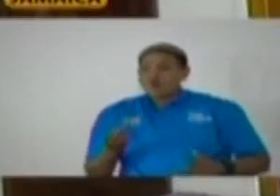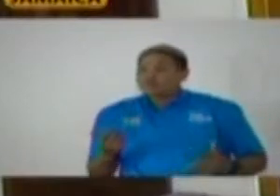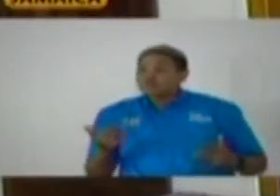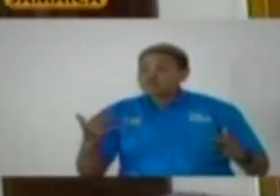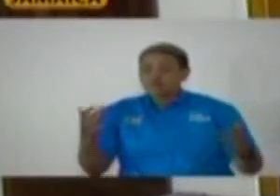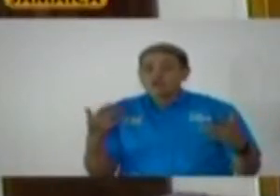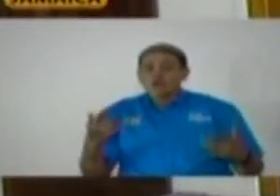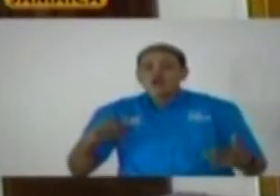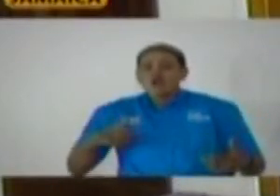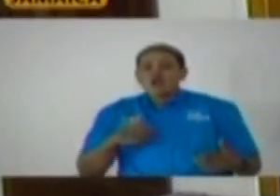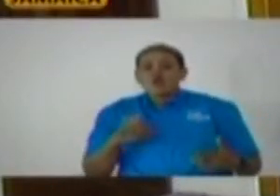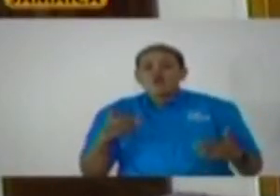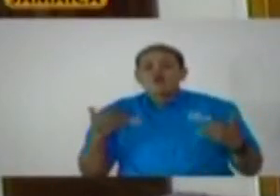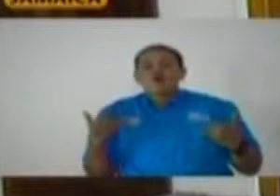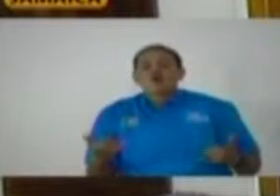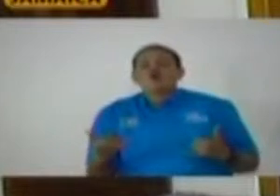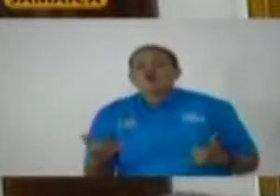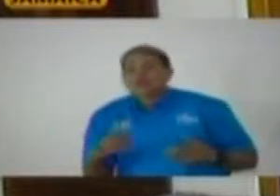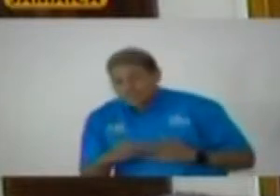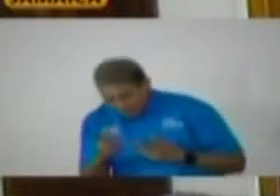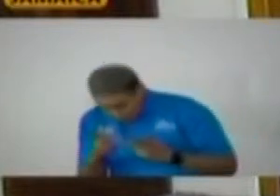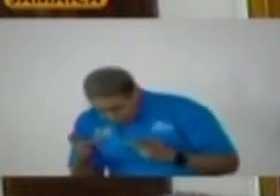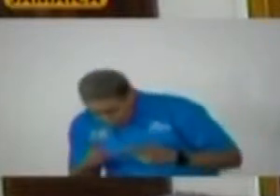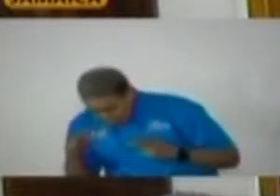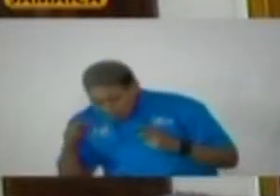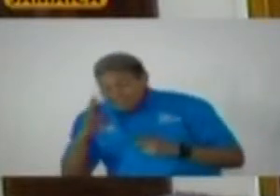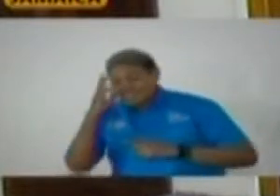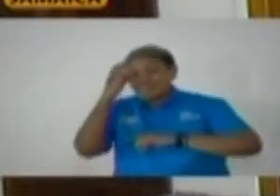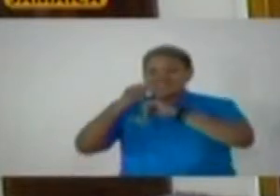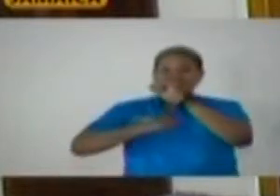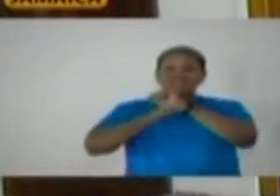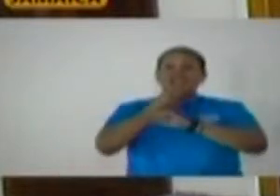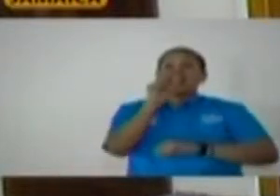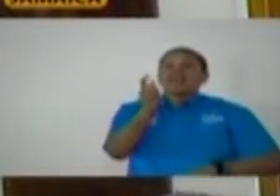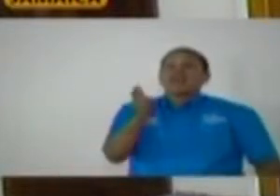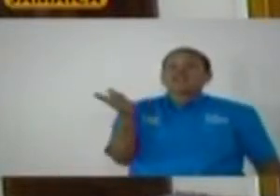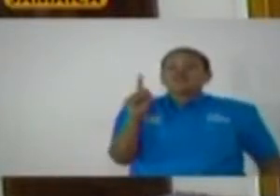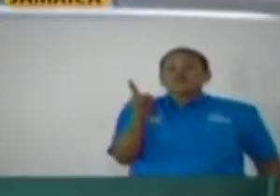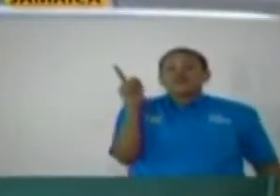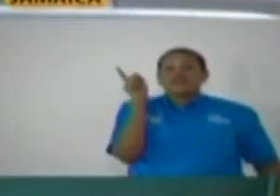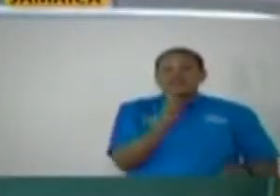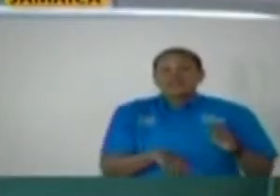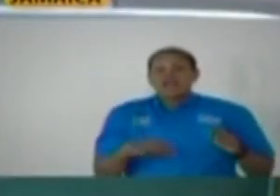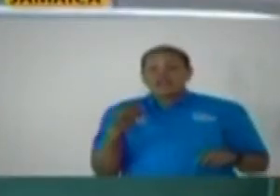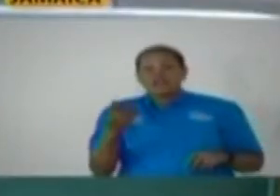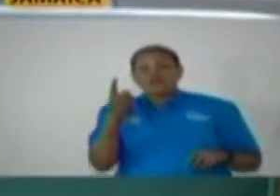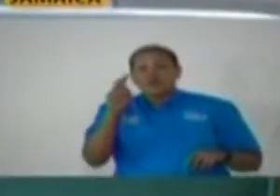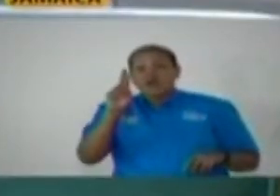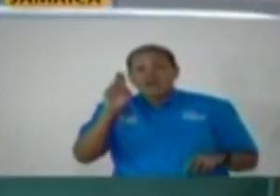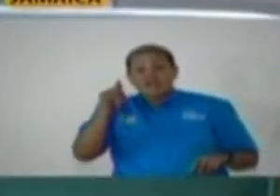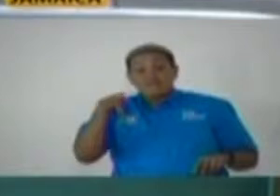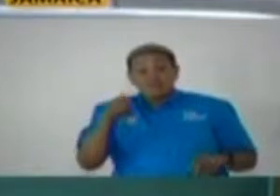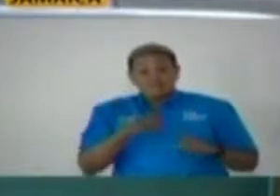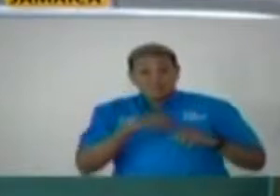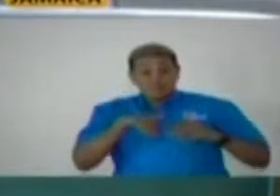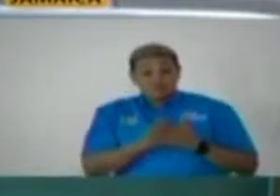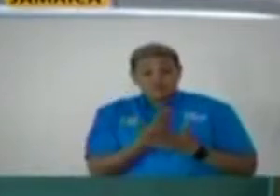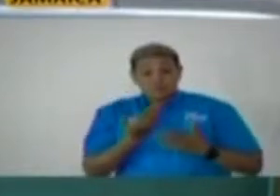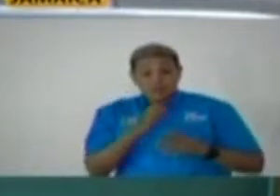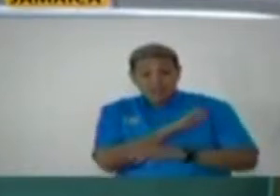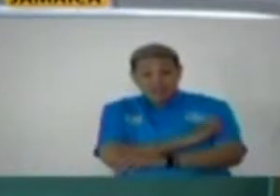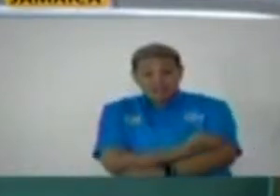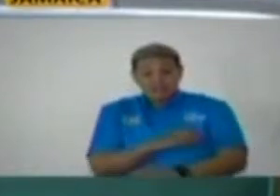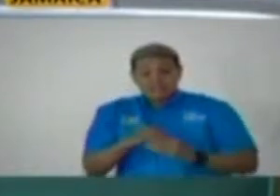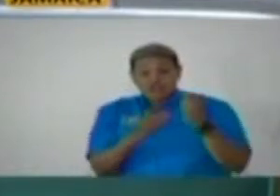we're now in a position 7 years later where you can issue one RFP for renewable energy